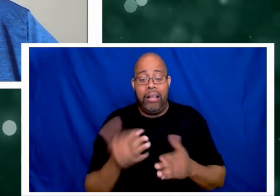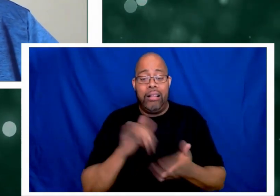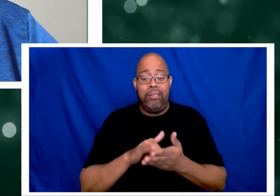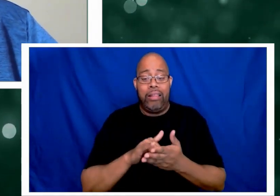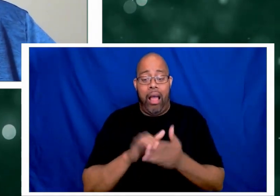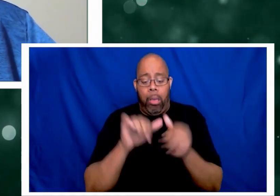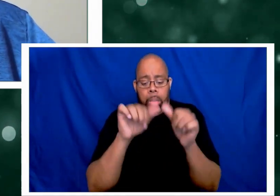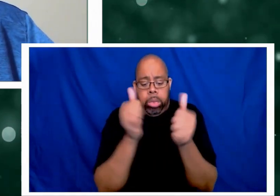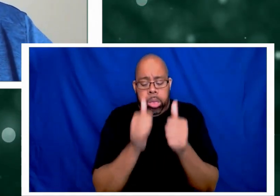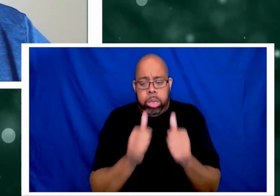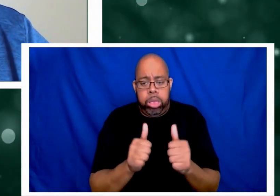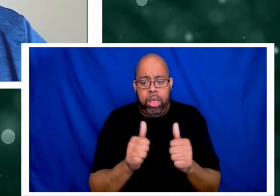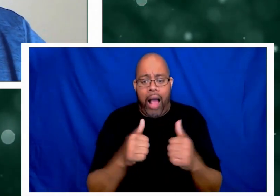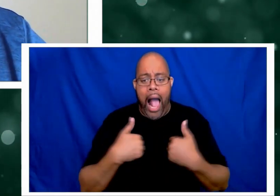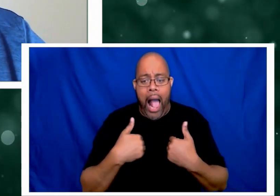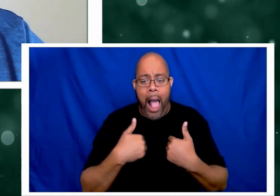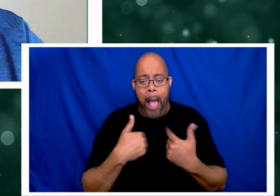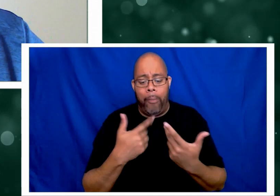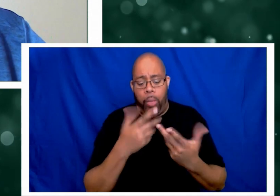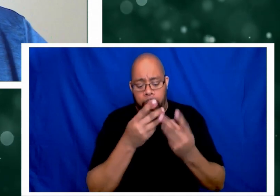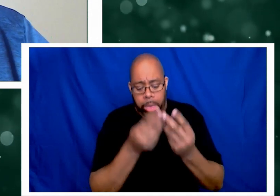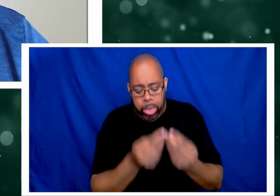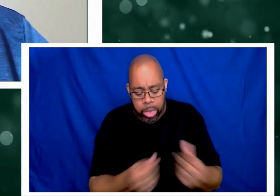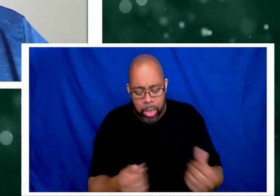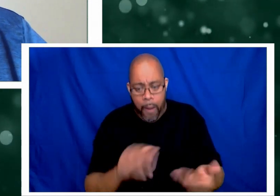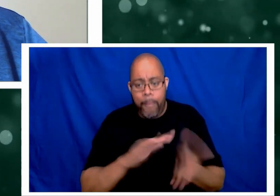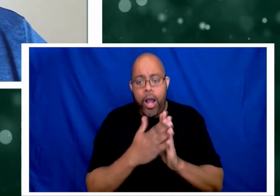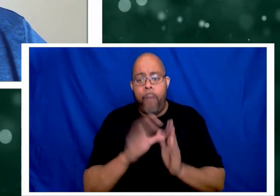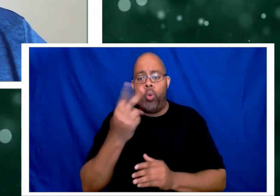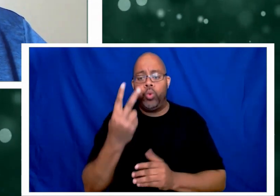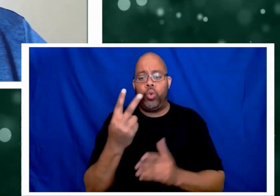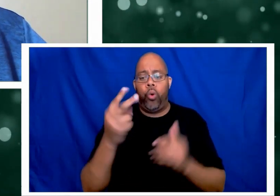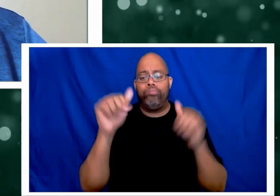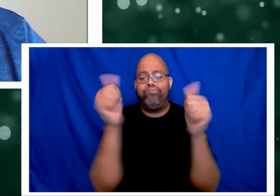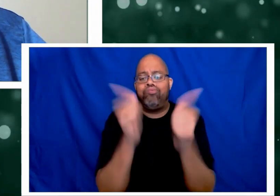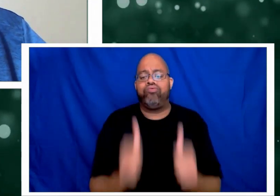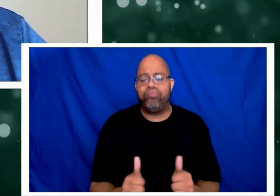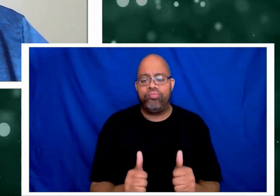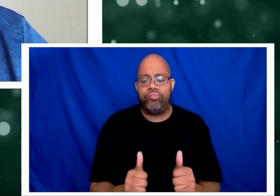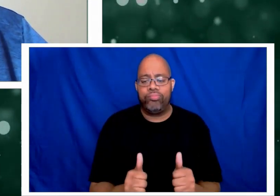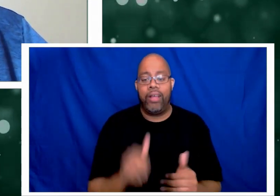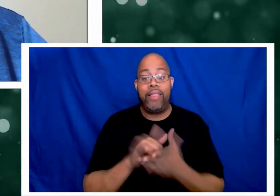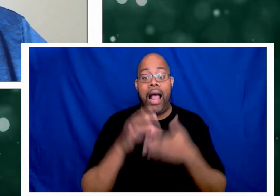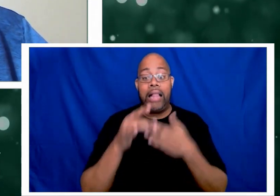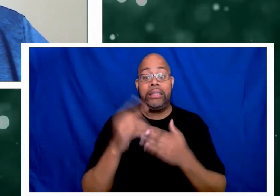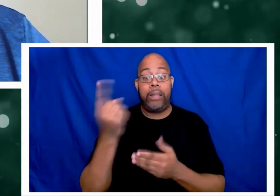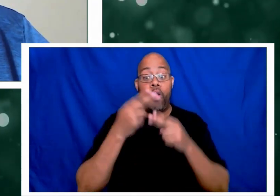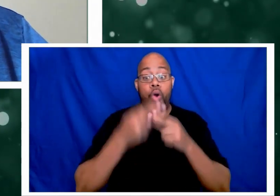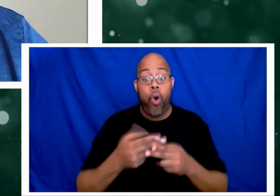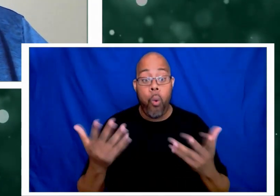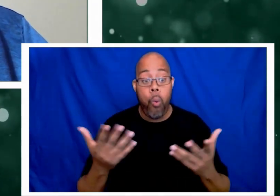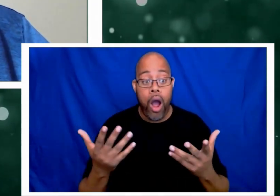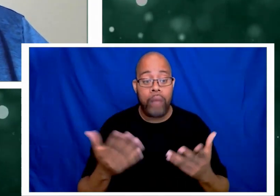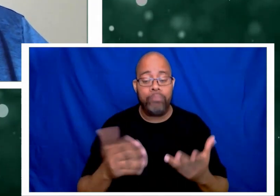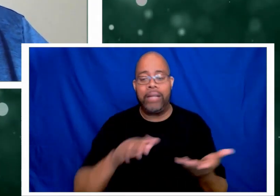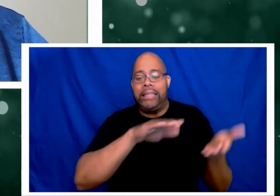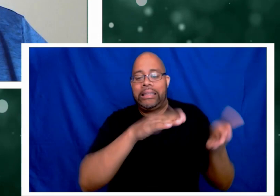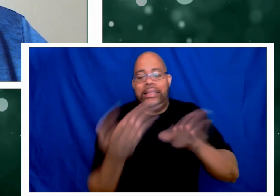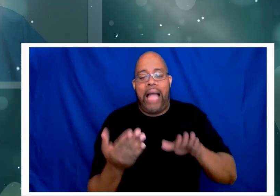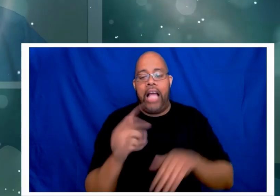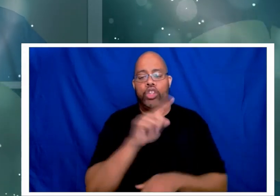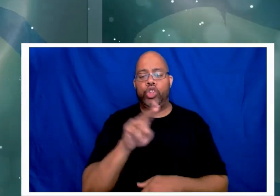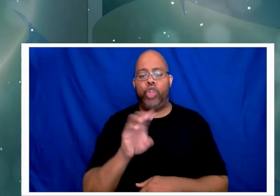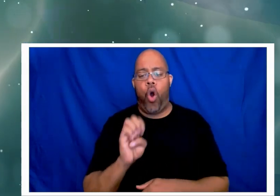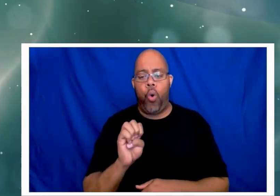and eventually water becomes oxygen depleted. This leads to something called dead zones. Dead zones are